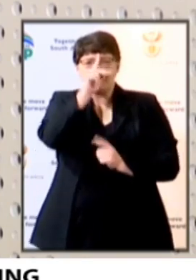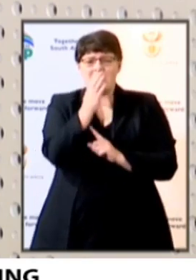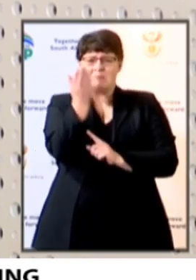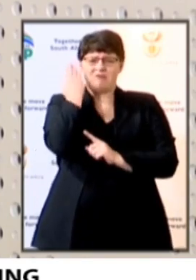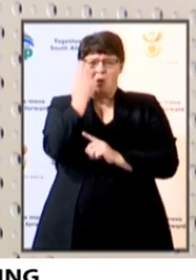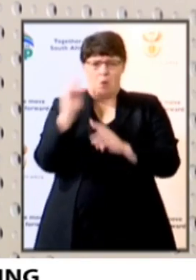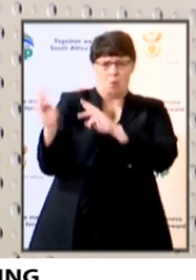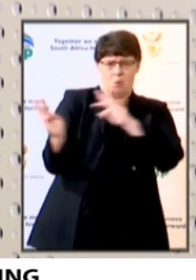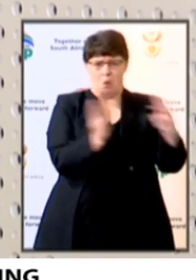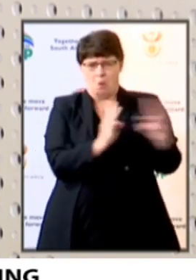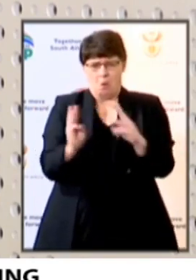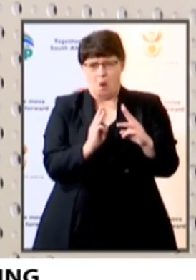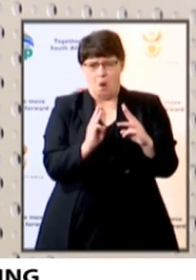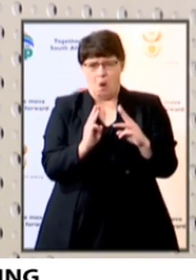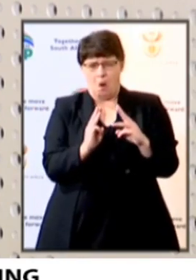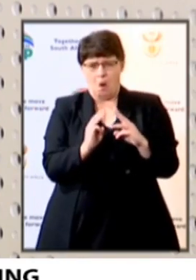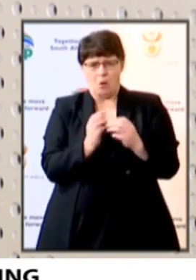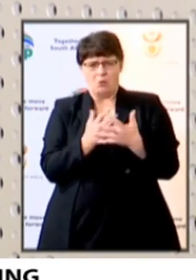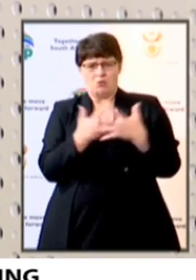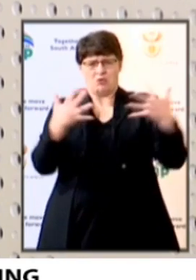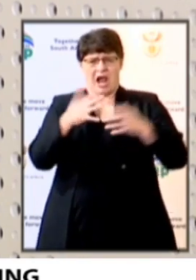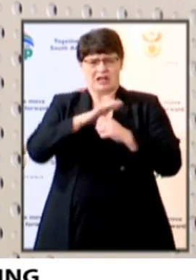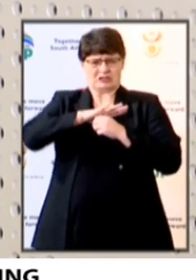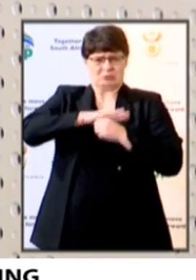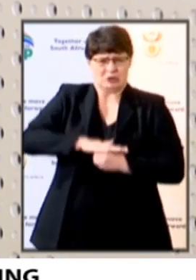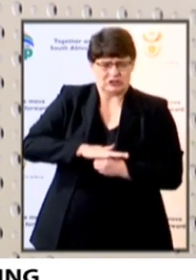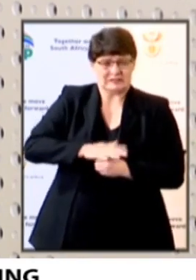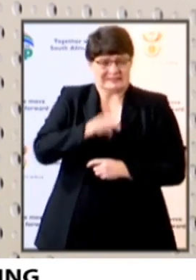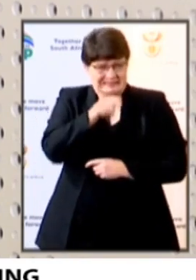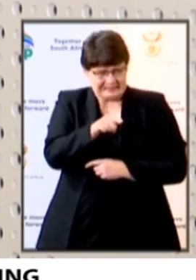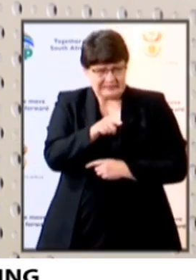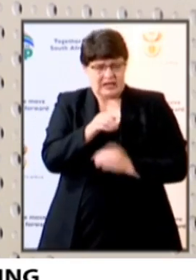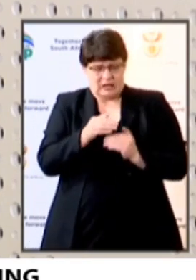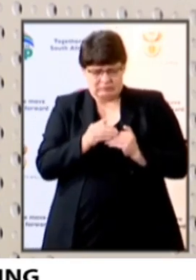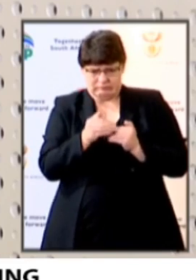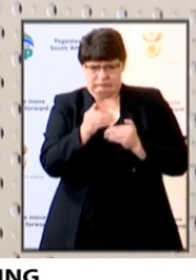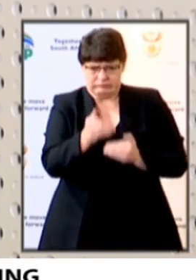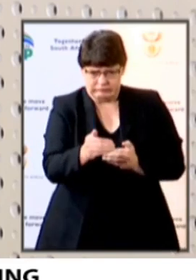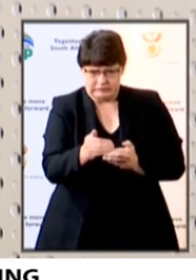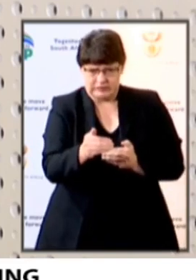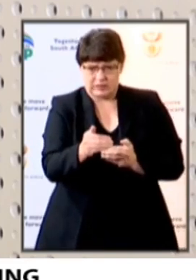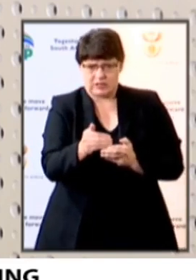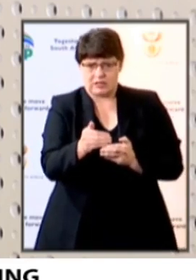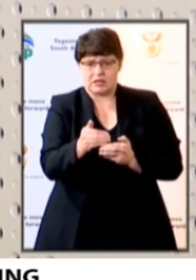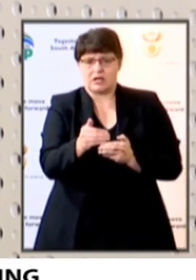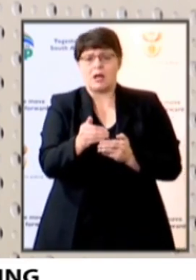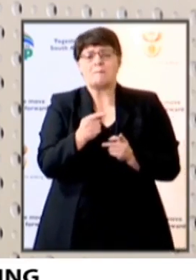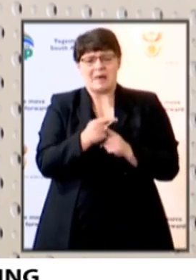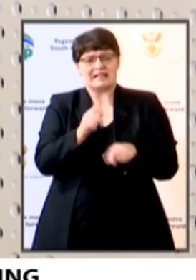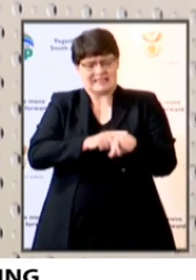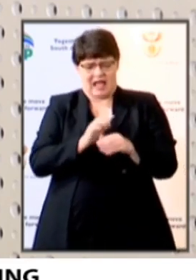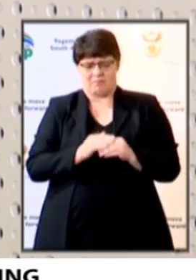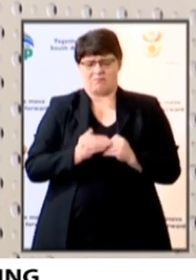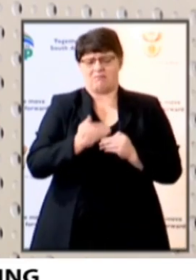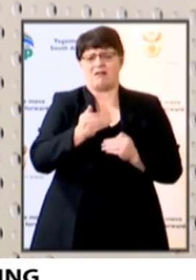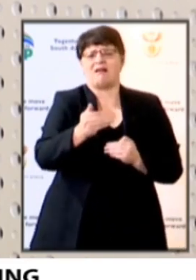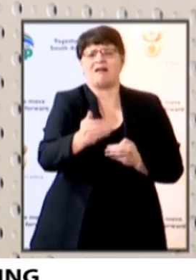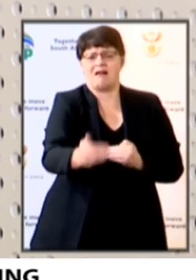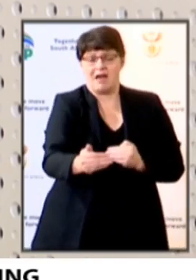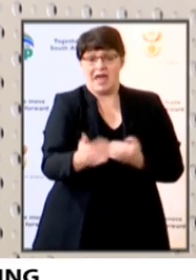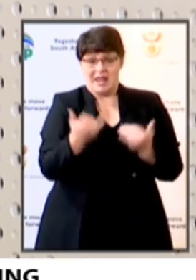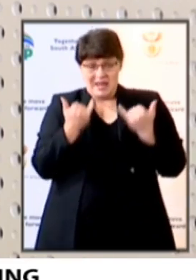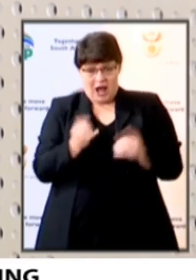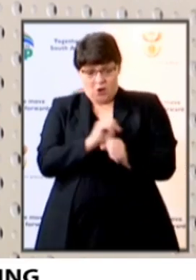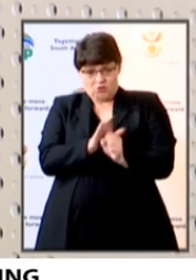Depression. But the Great Depression came over time. This time it's coming very quickly. And of course,